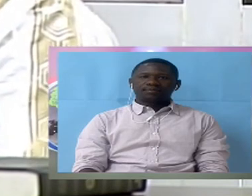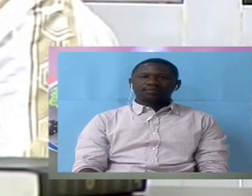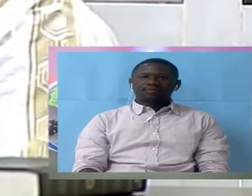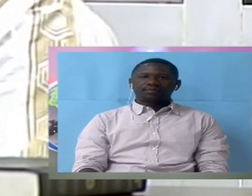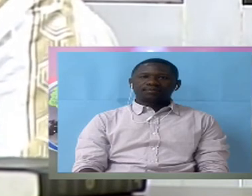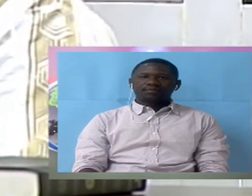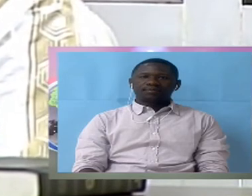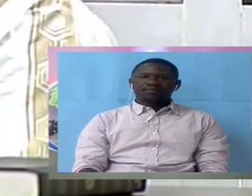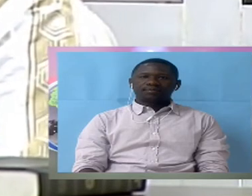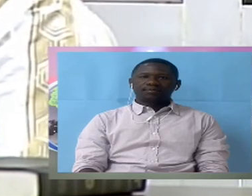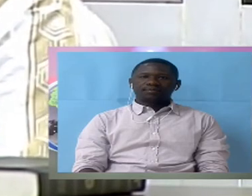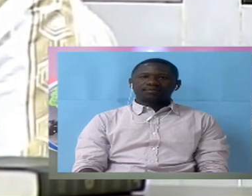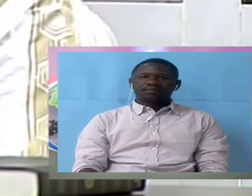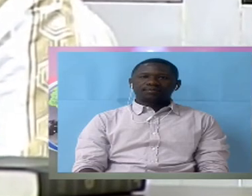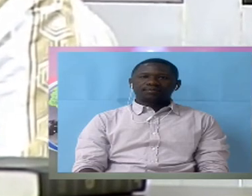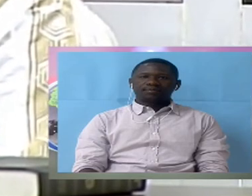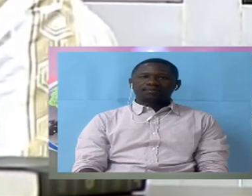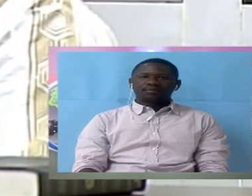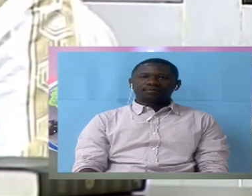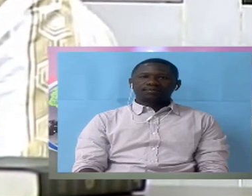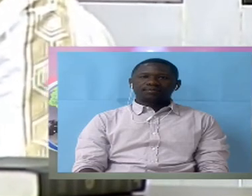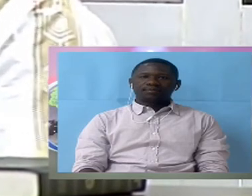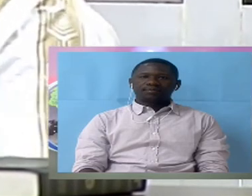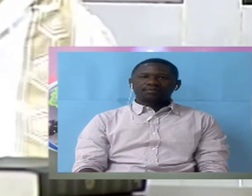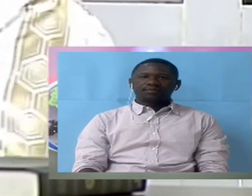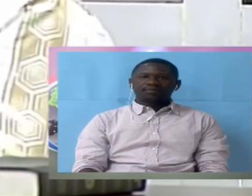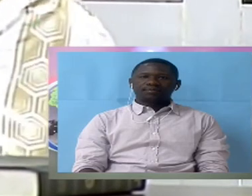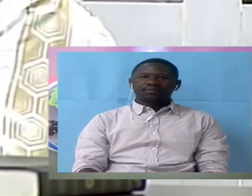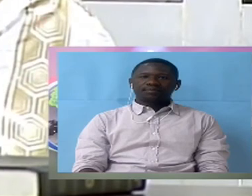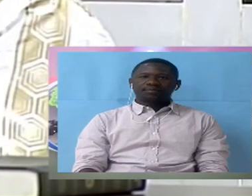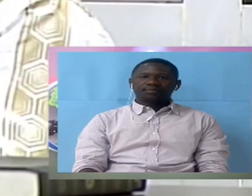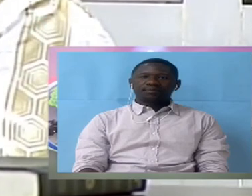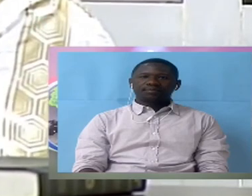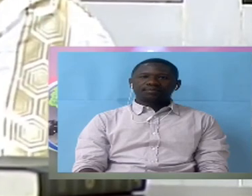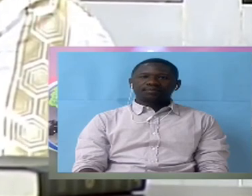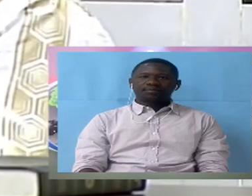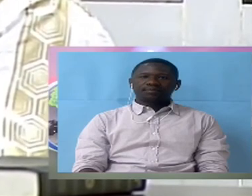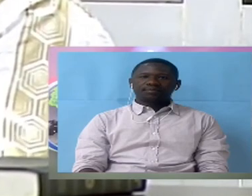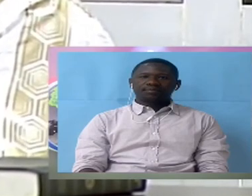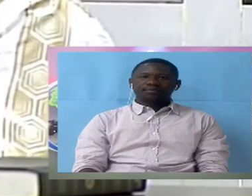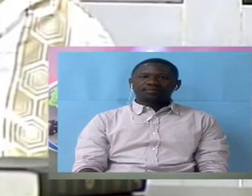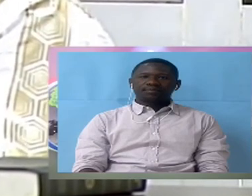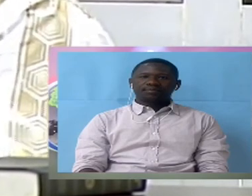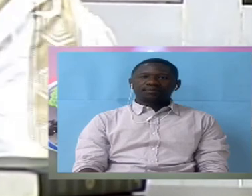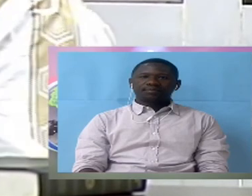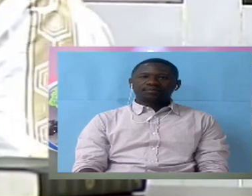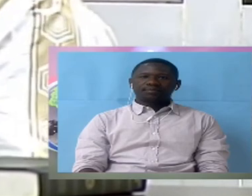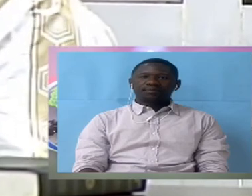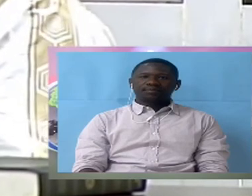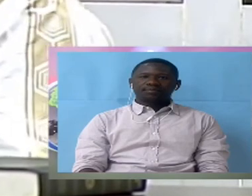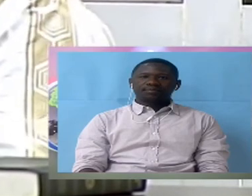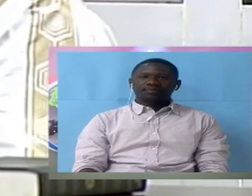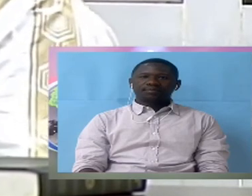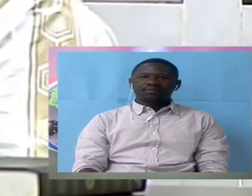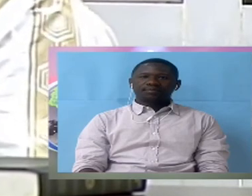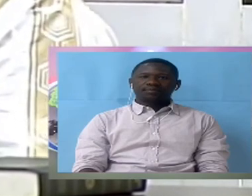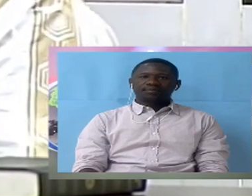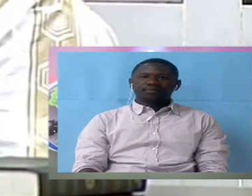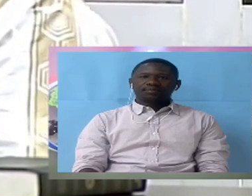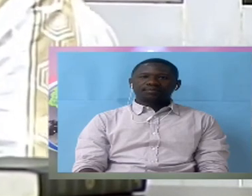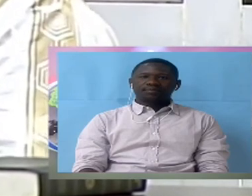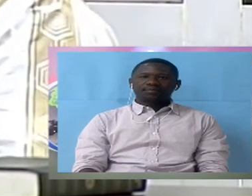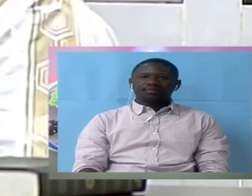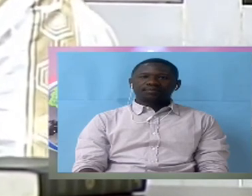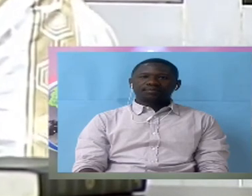to university. Ganaw bi nak lañ continue dem university. I went to University of Nigeria Nsukka. University bu